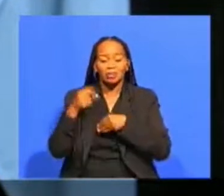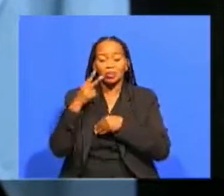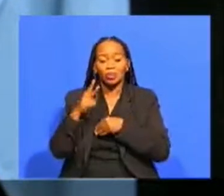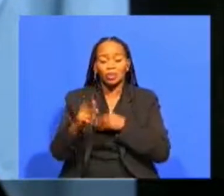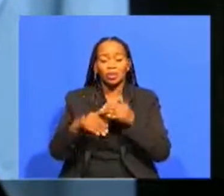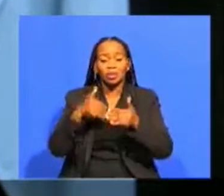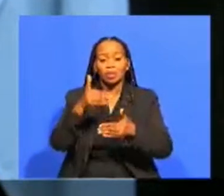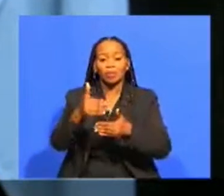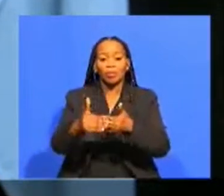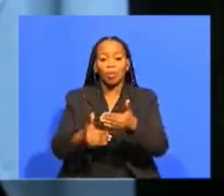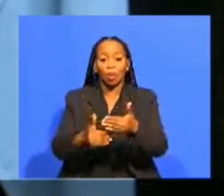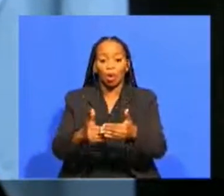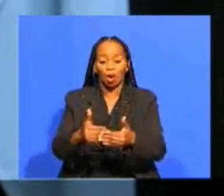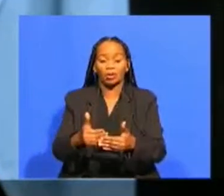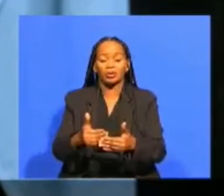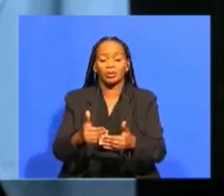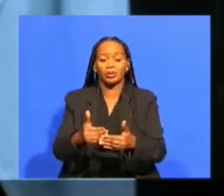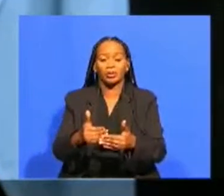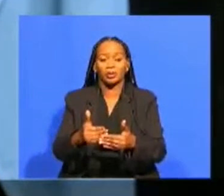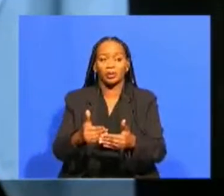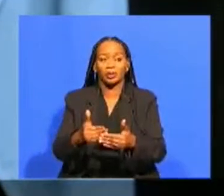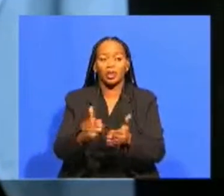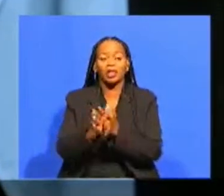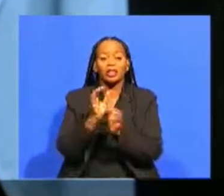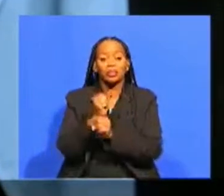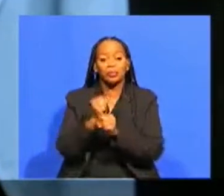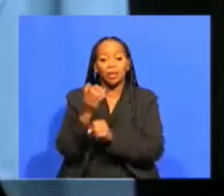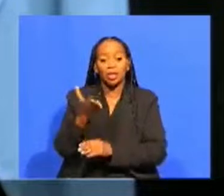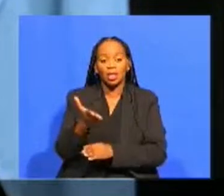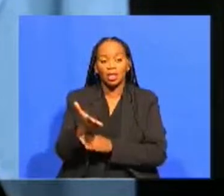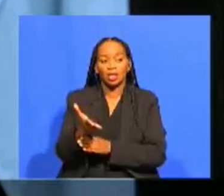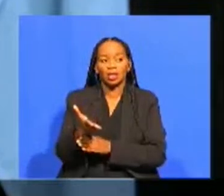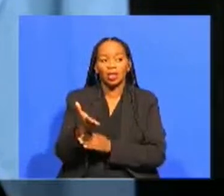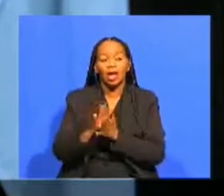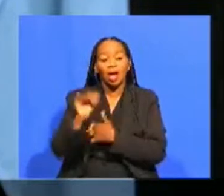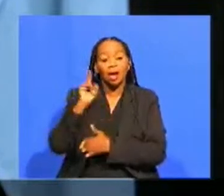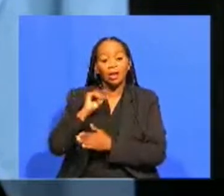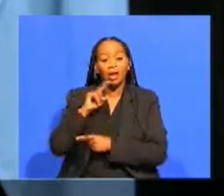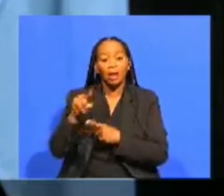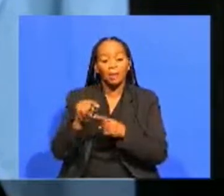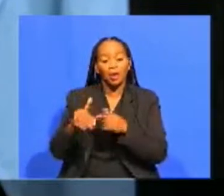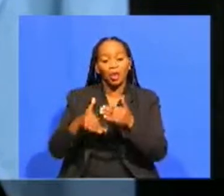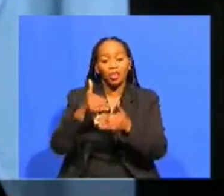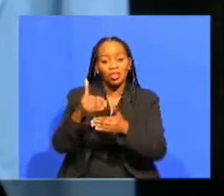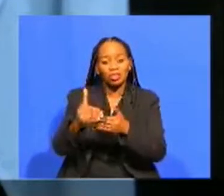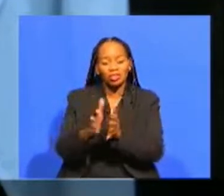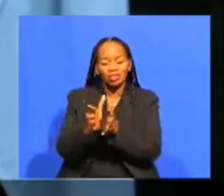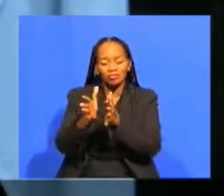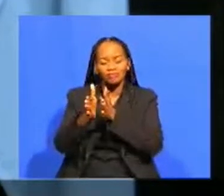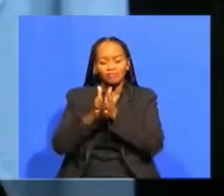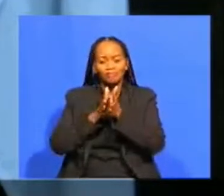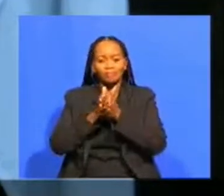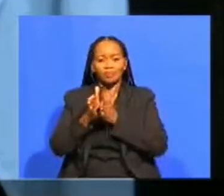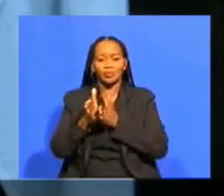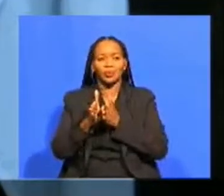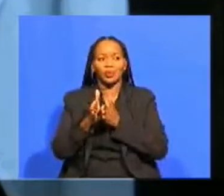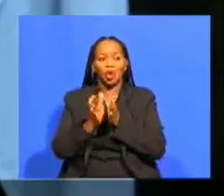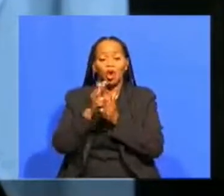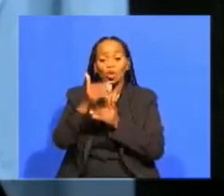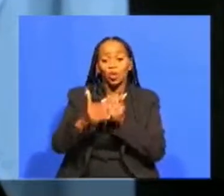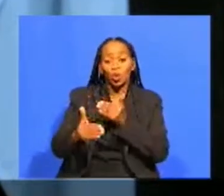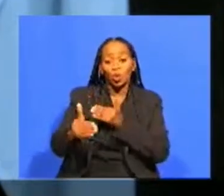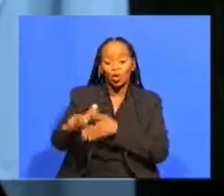progress that's being made here. I was hearing about it, and I'm looking forward to going to the